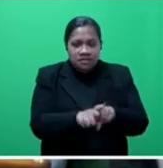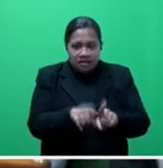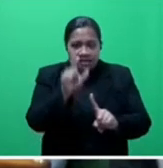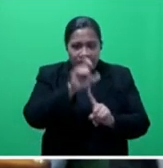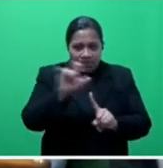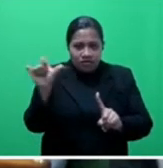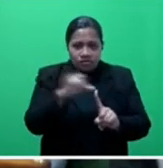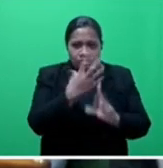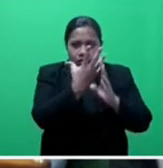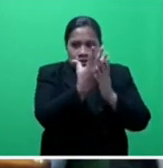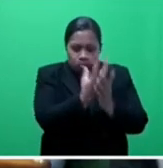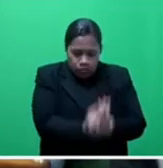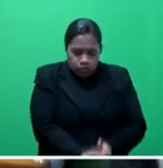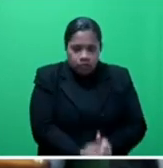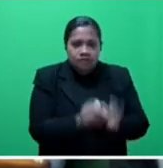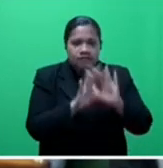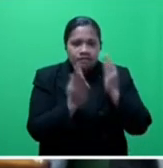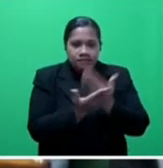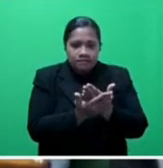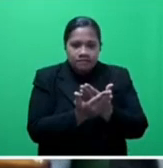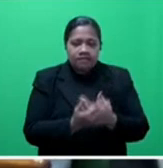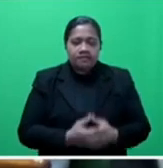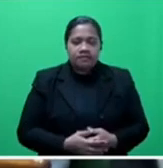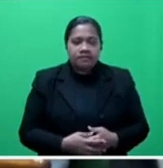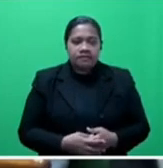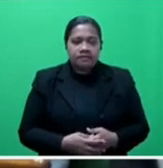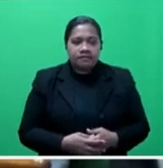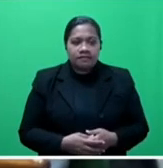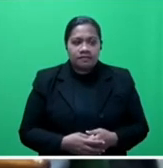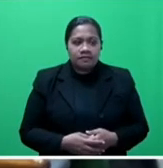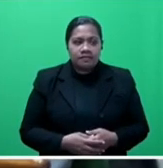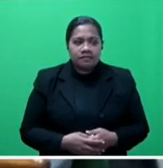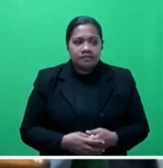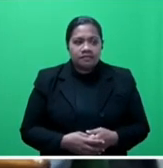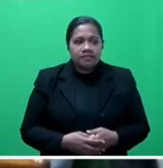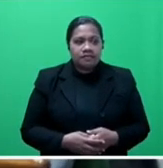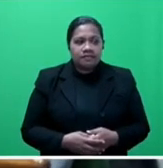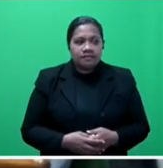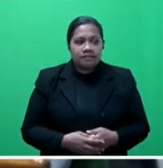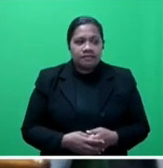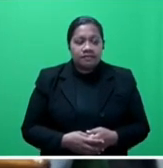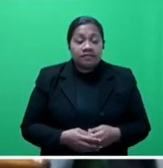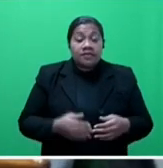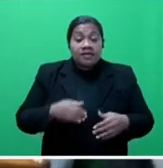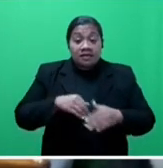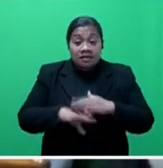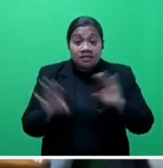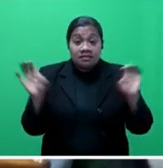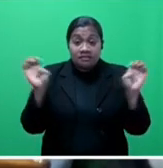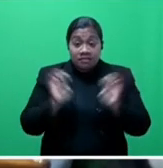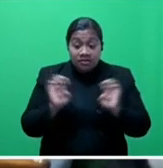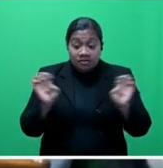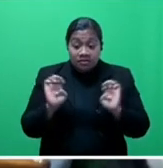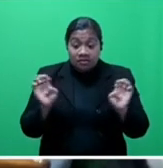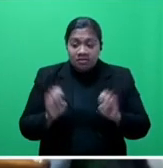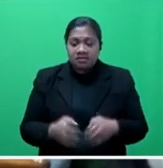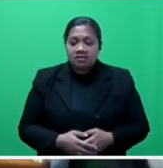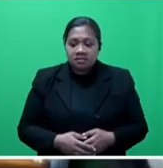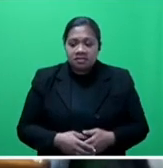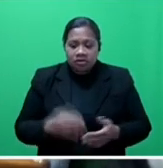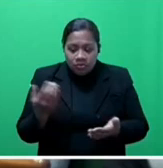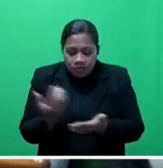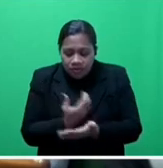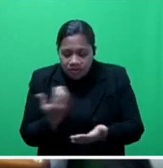for both their ship and everyone embarked on it. And in an emergency will either save those on board or